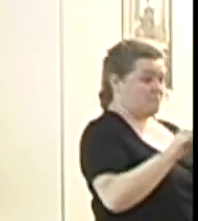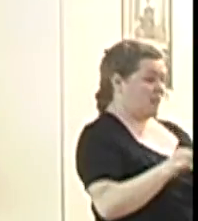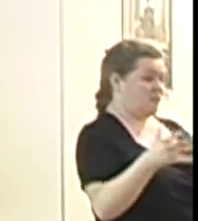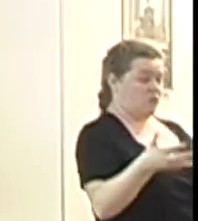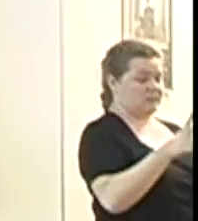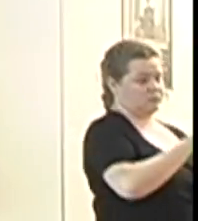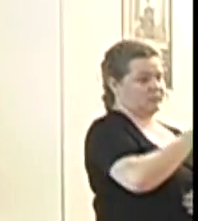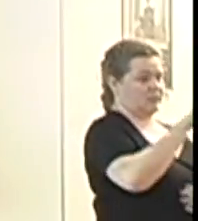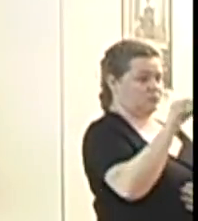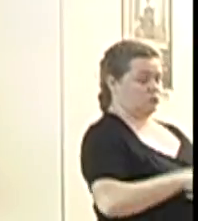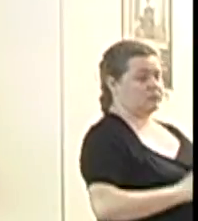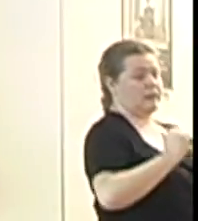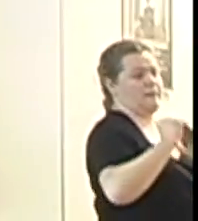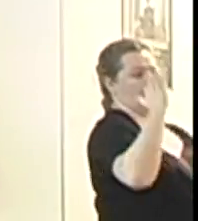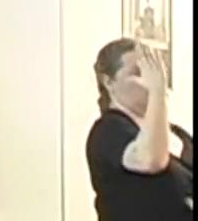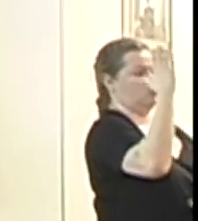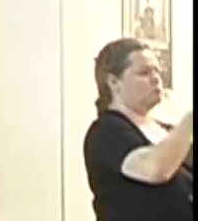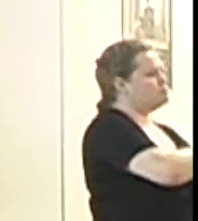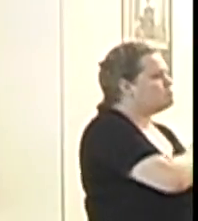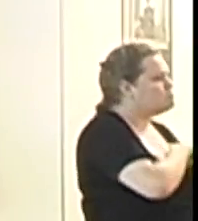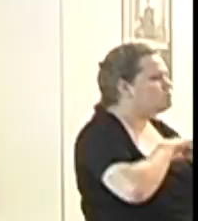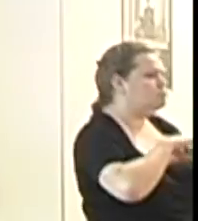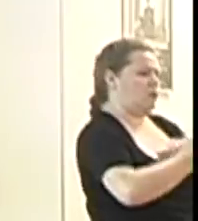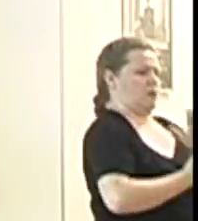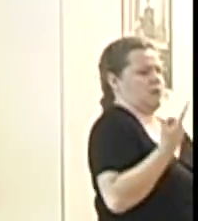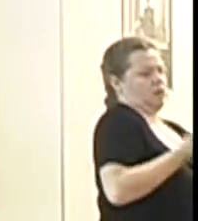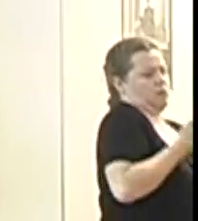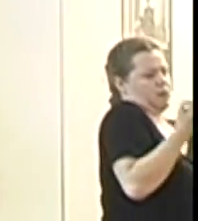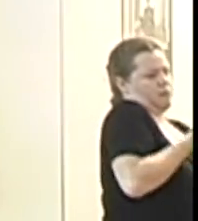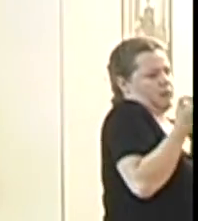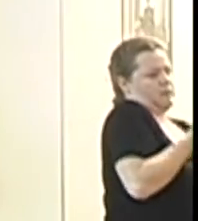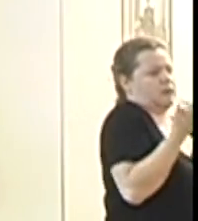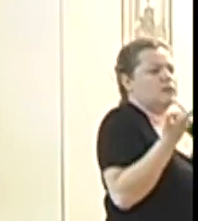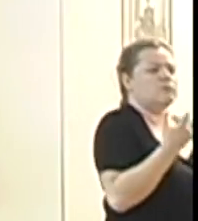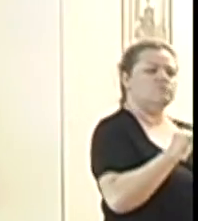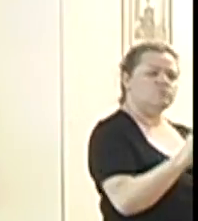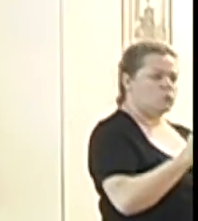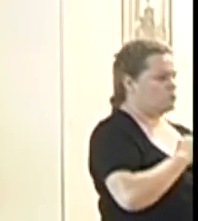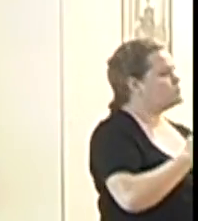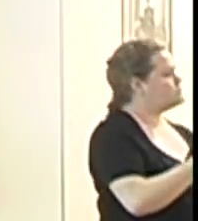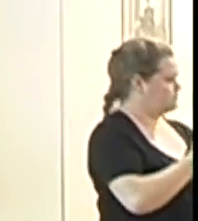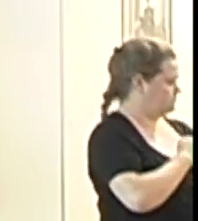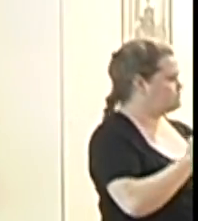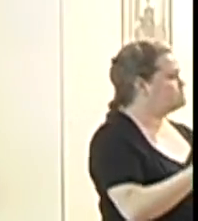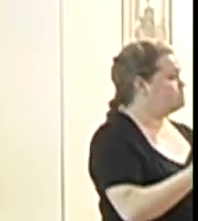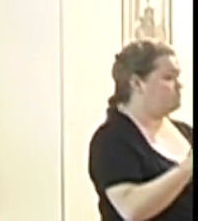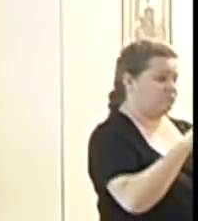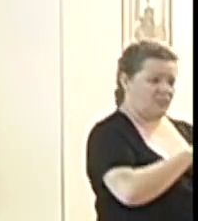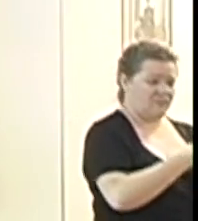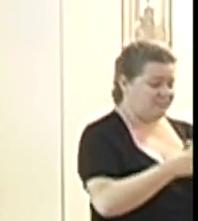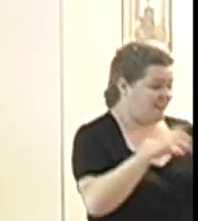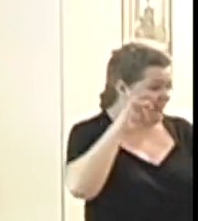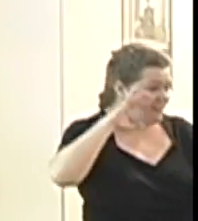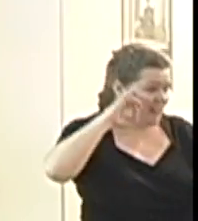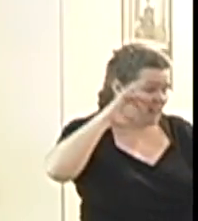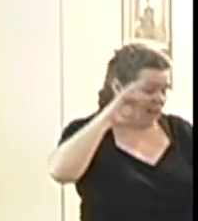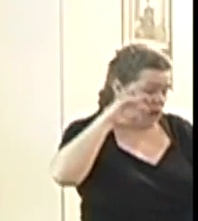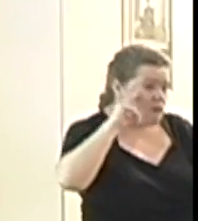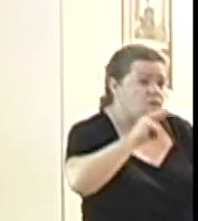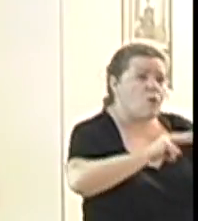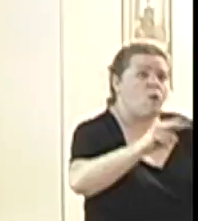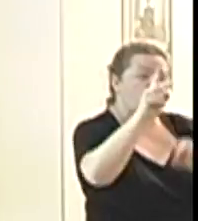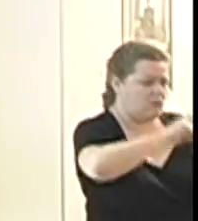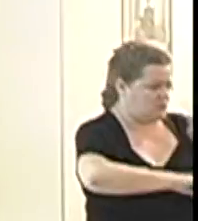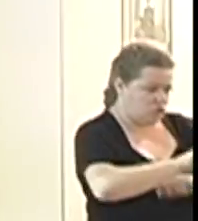75% or more of their gestures had repeated movement. So both hearing children who had no sign exposure and deaf